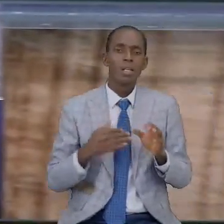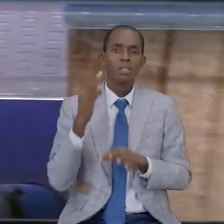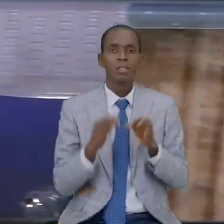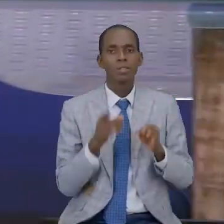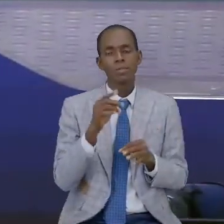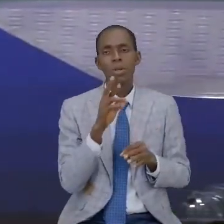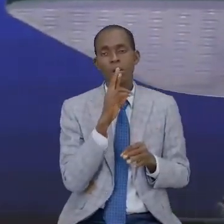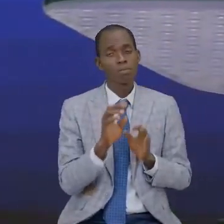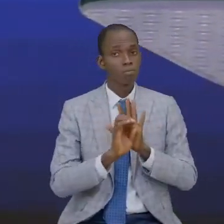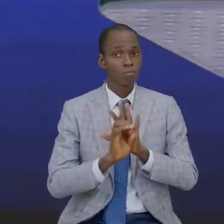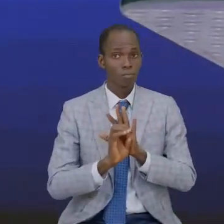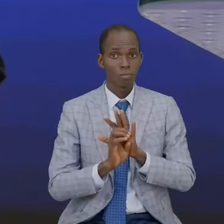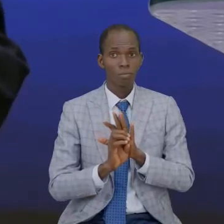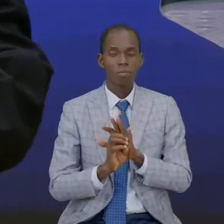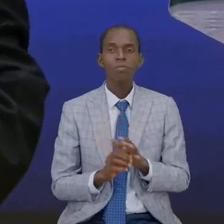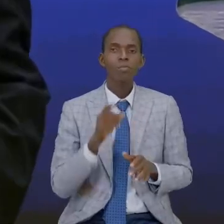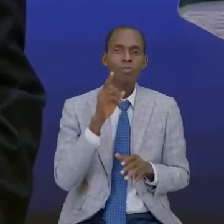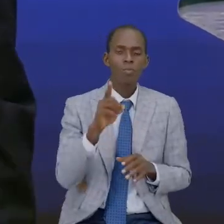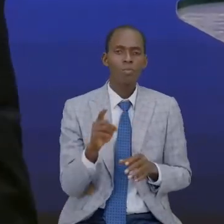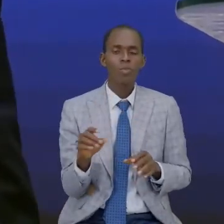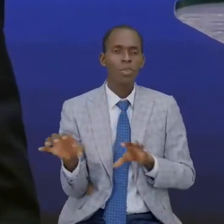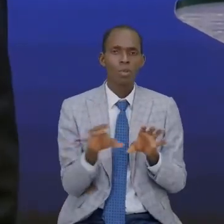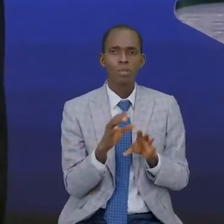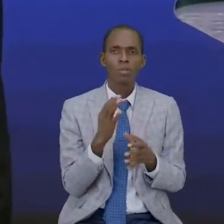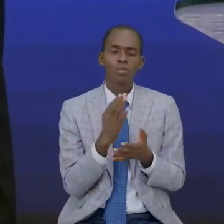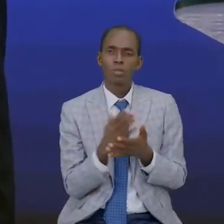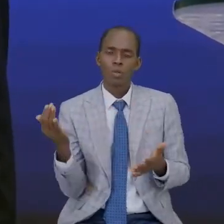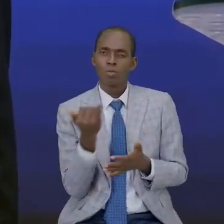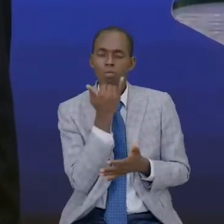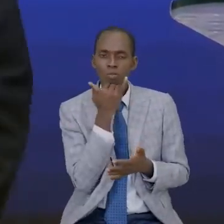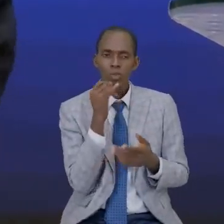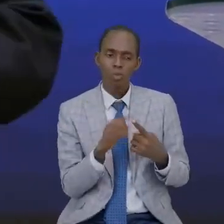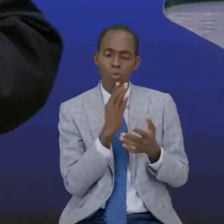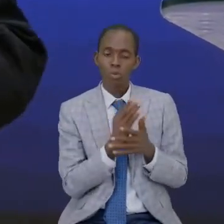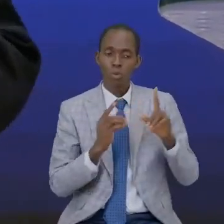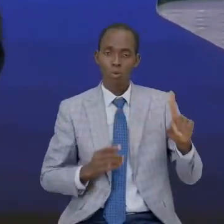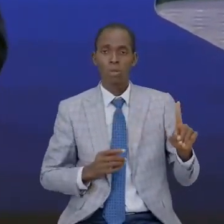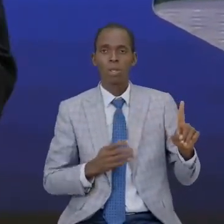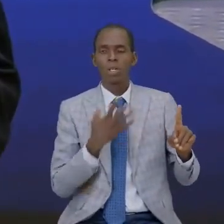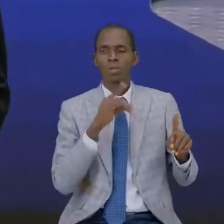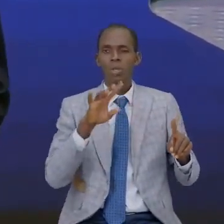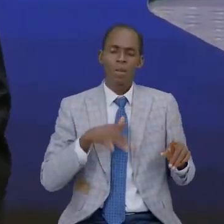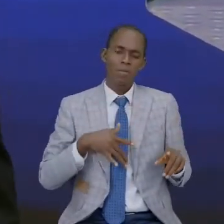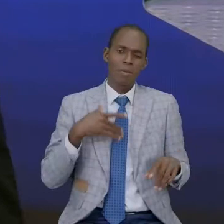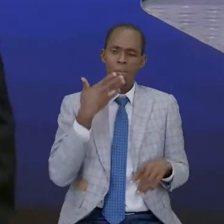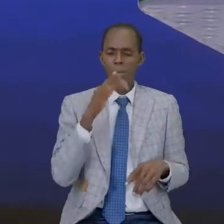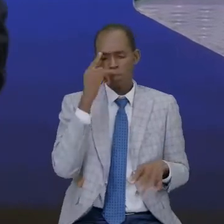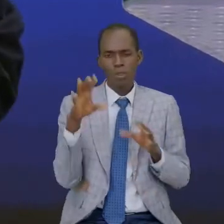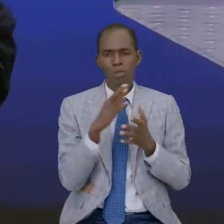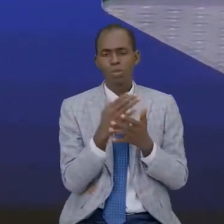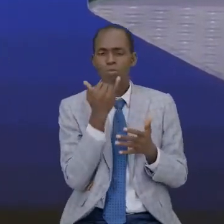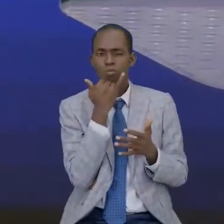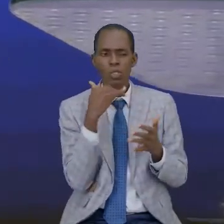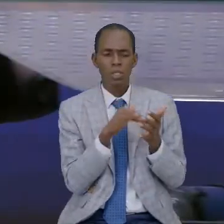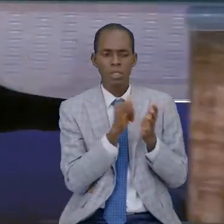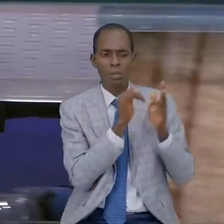if you have, let's say, for example, you ill-treated Madam A, and you're feeling guilty because you